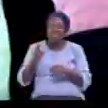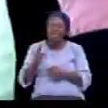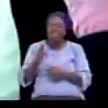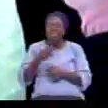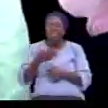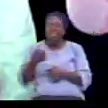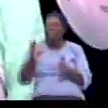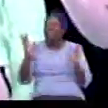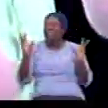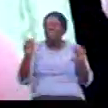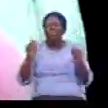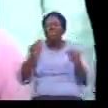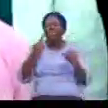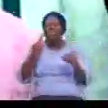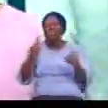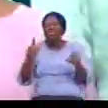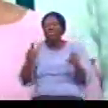like you.